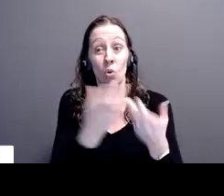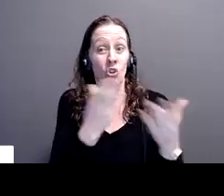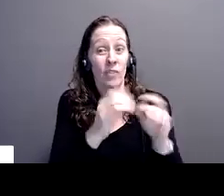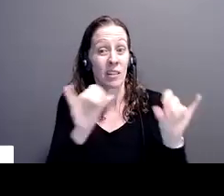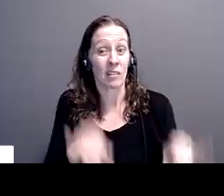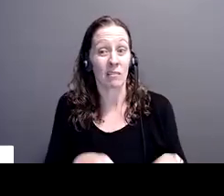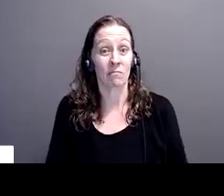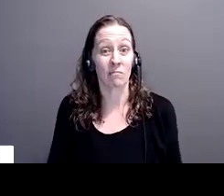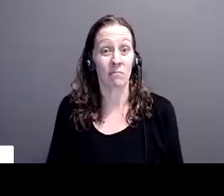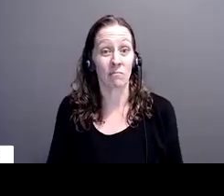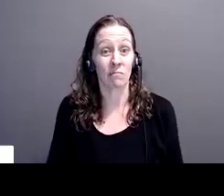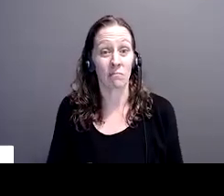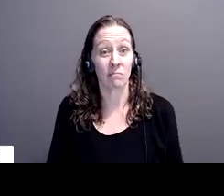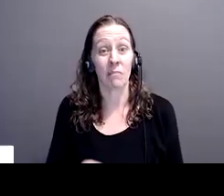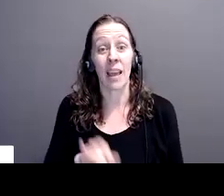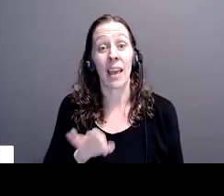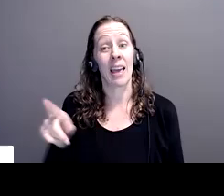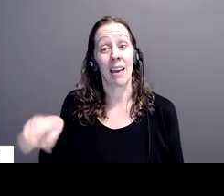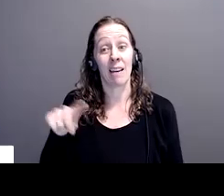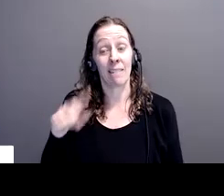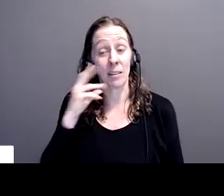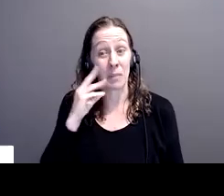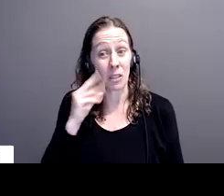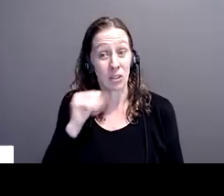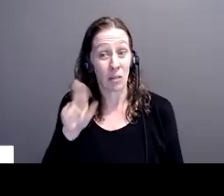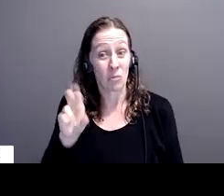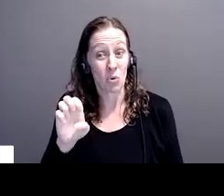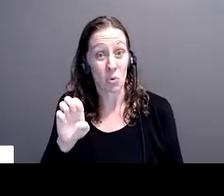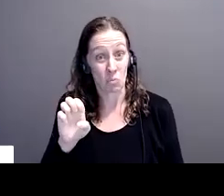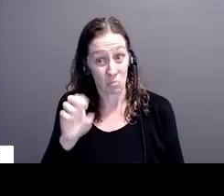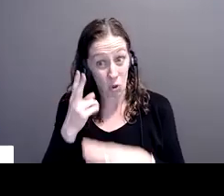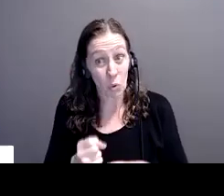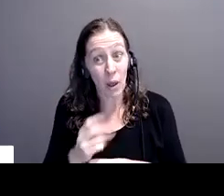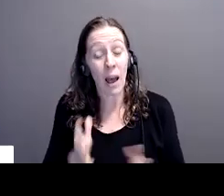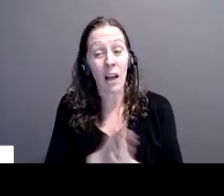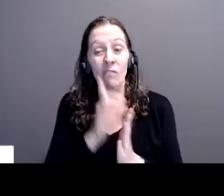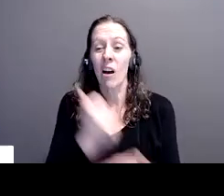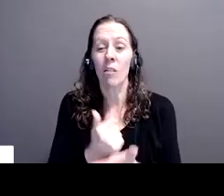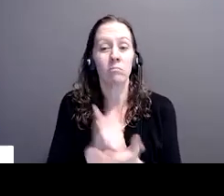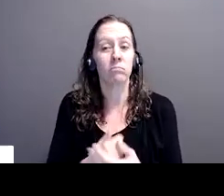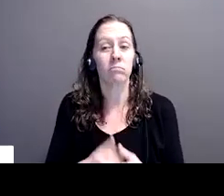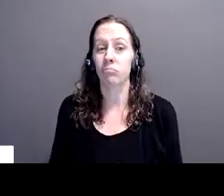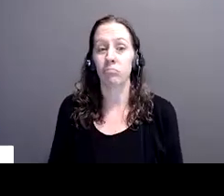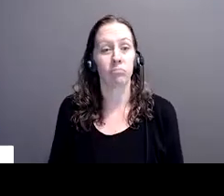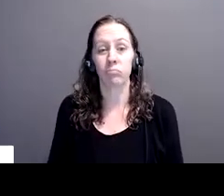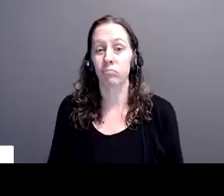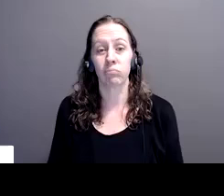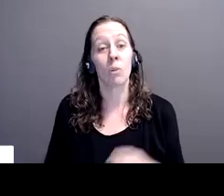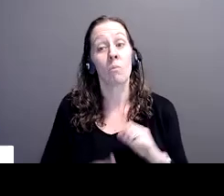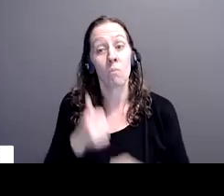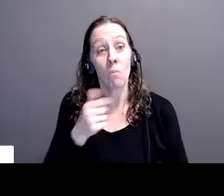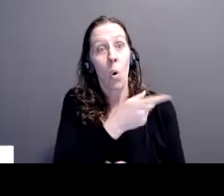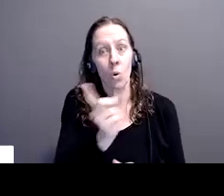Older women who are experiencing abuse are not used to asking for help. And most social service systems are built on